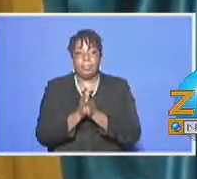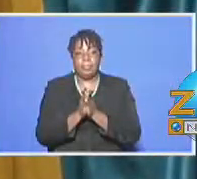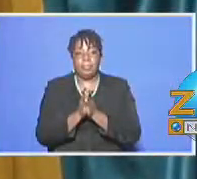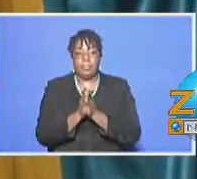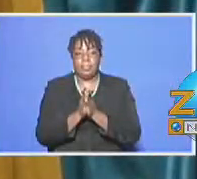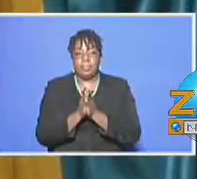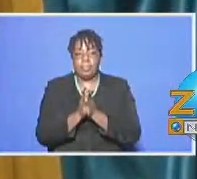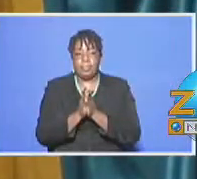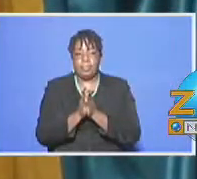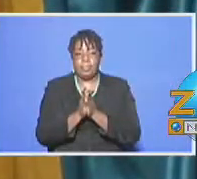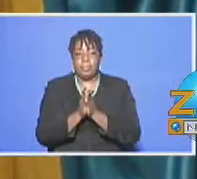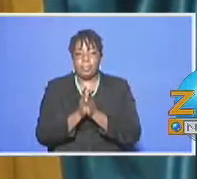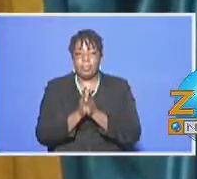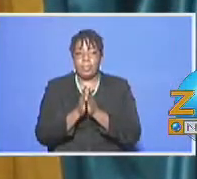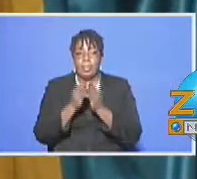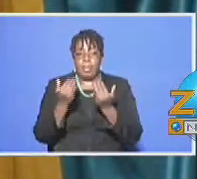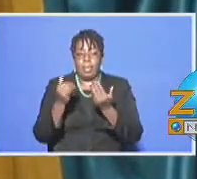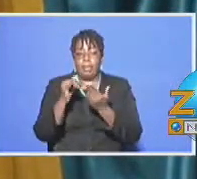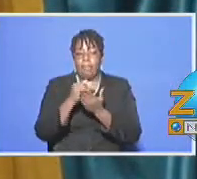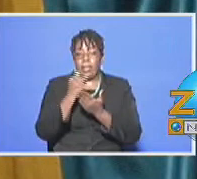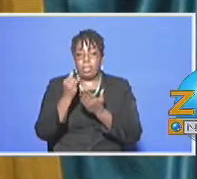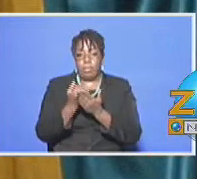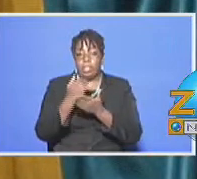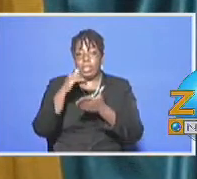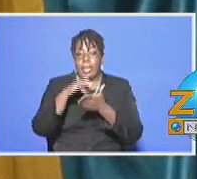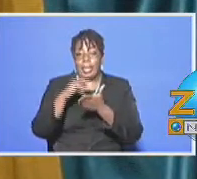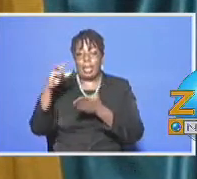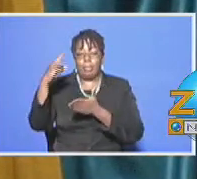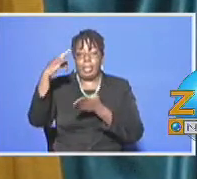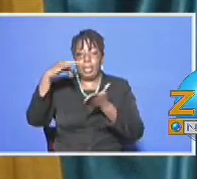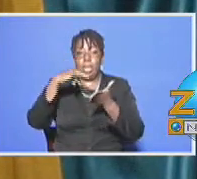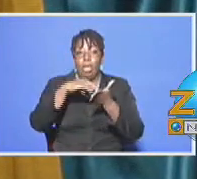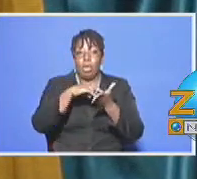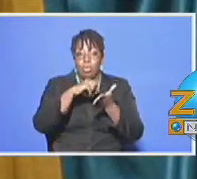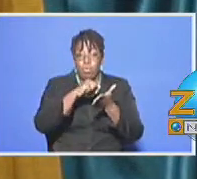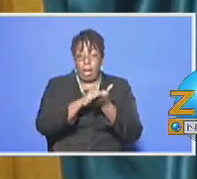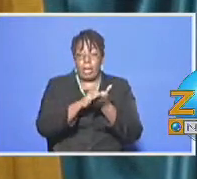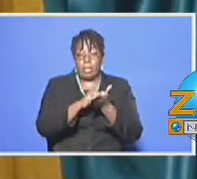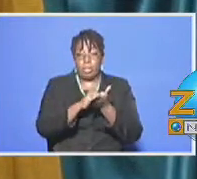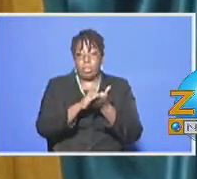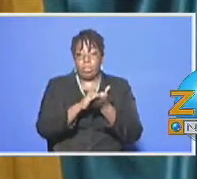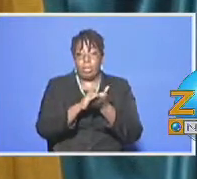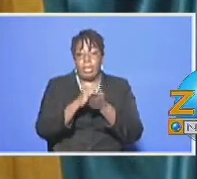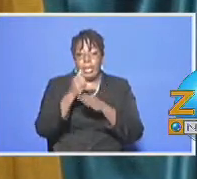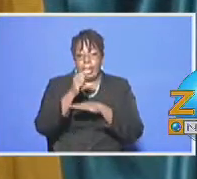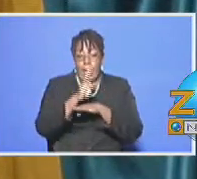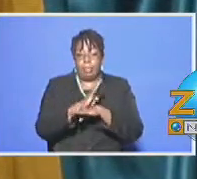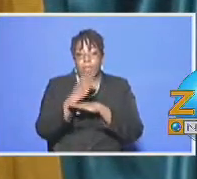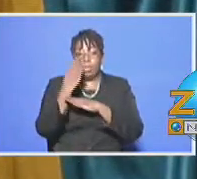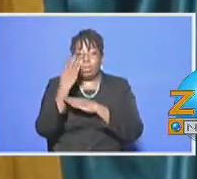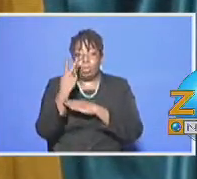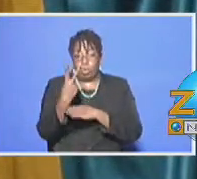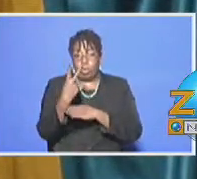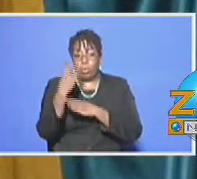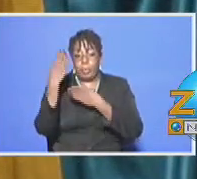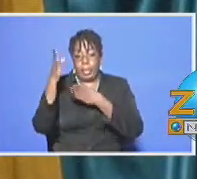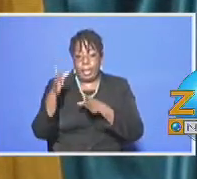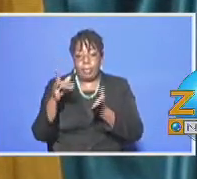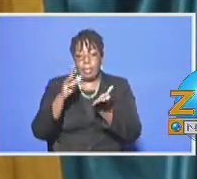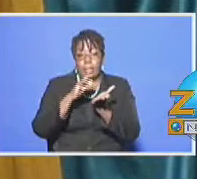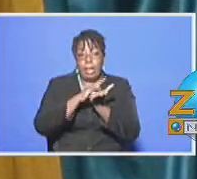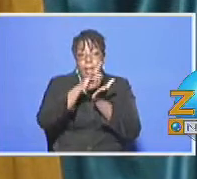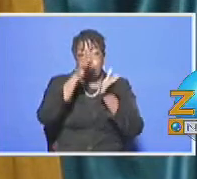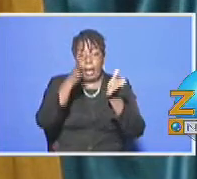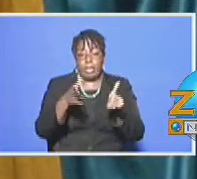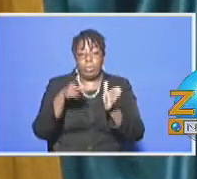A new twist tonight in the investigation into that fatal crash in Abaco this week. 2 Bahamian pilots were killed when the plane went down near the Treasure